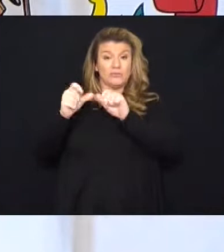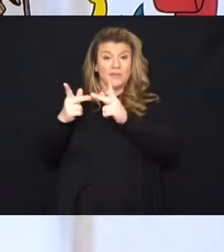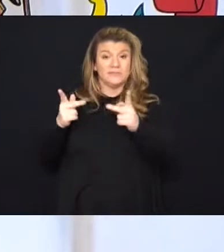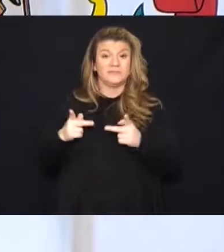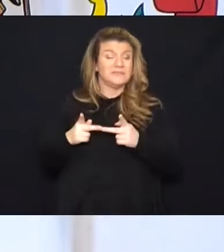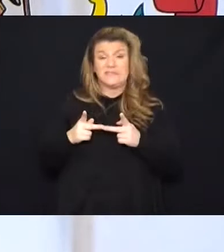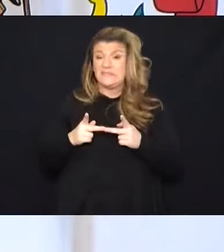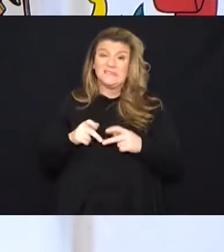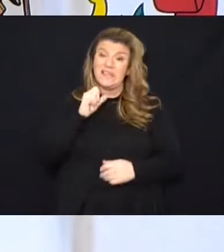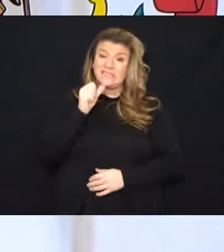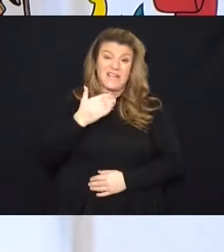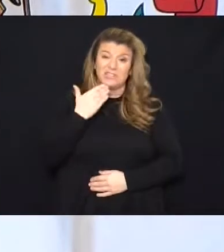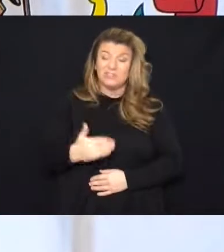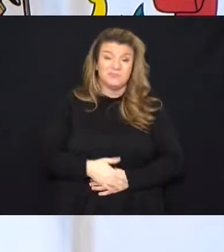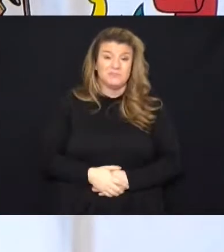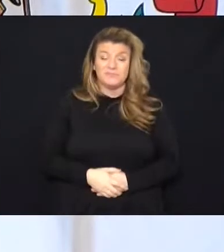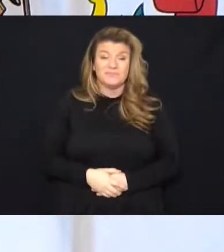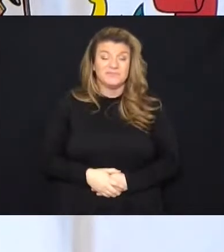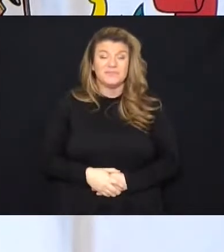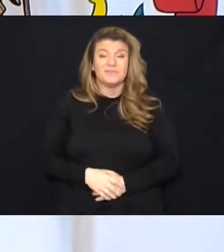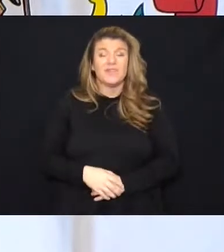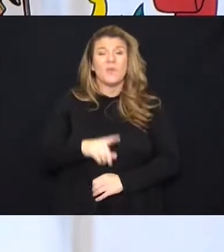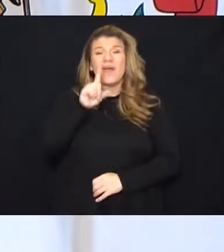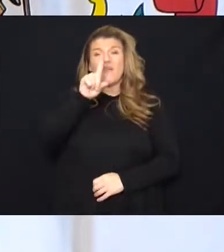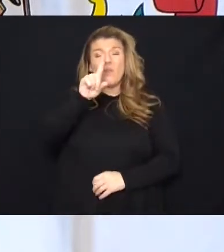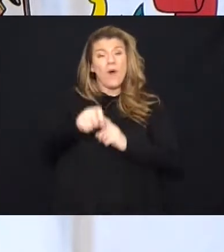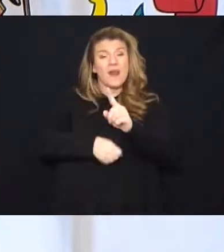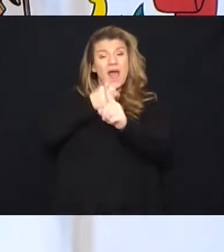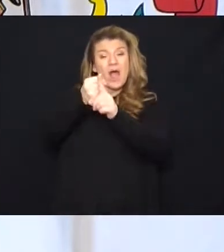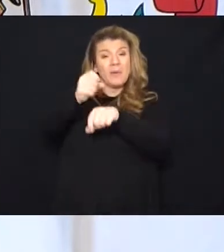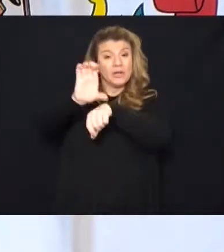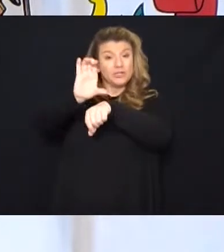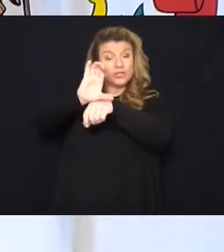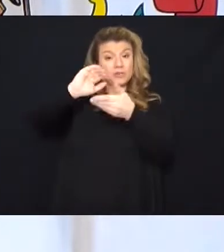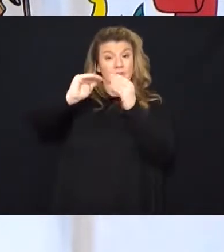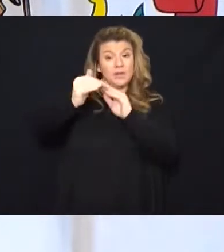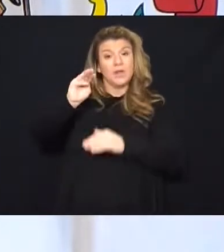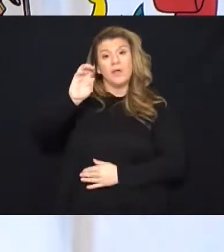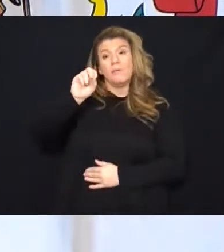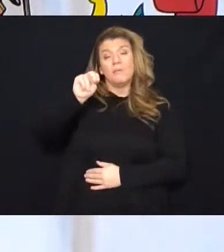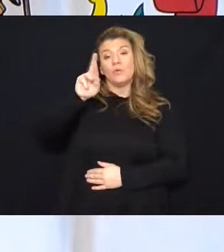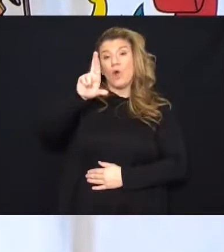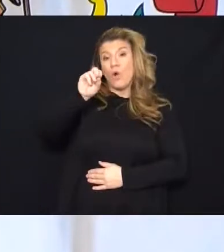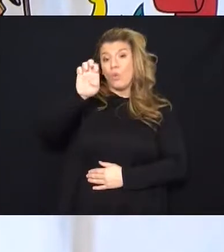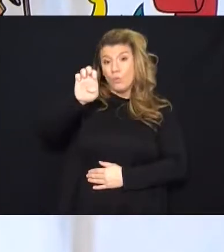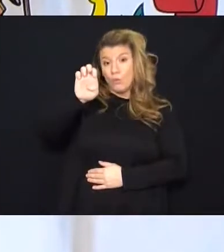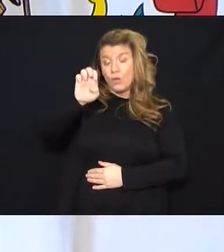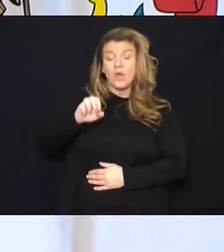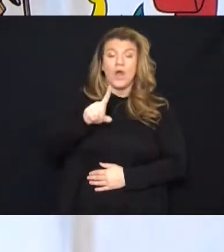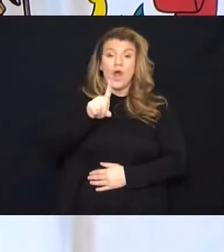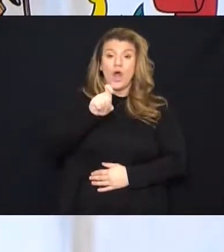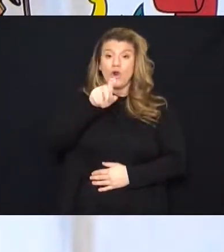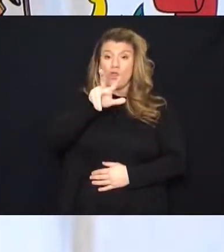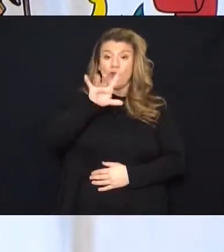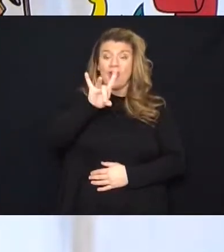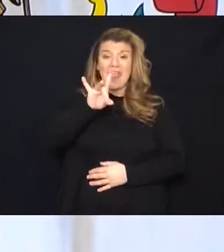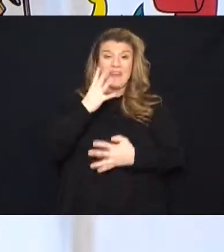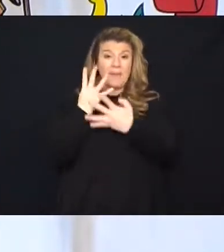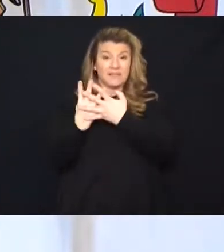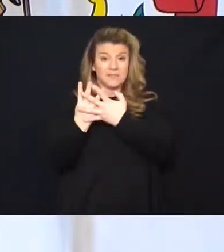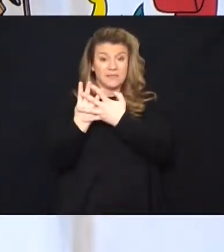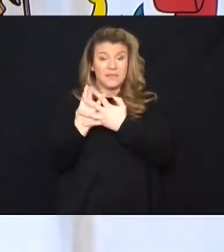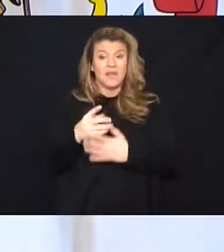good. We have 1 outbreak in our church community in Monroe County. We have 138 inmates